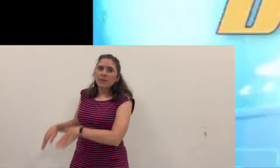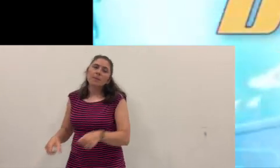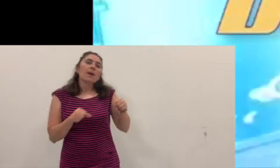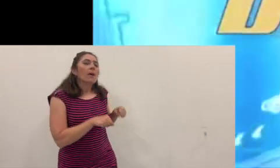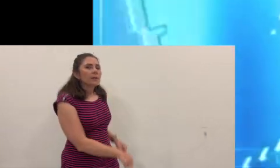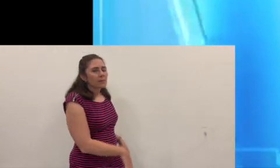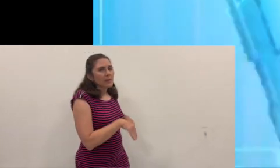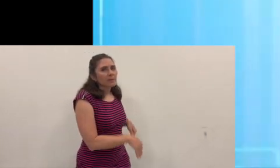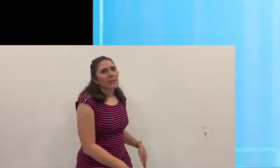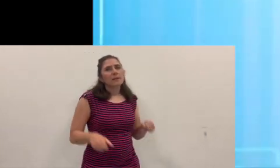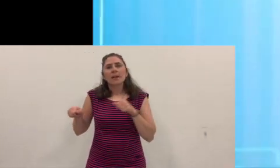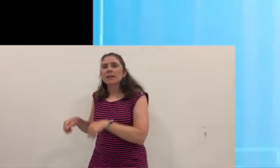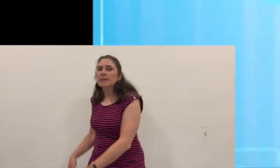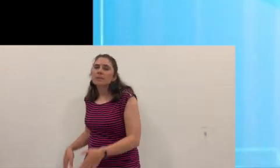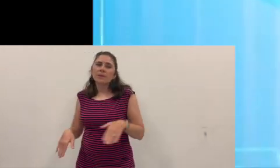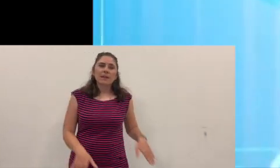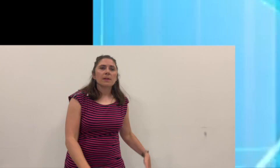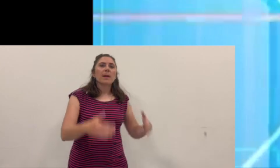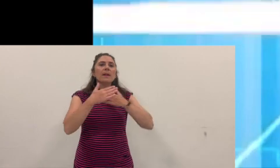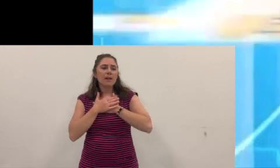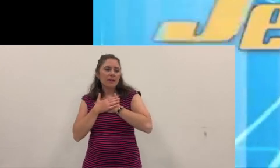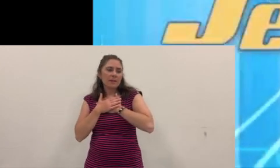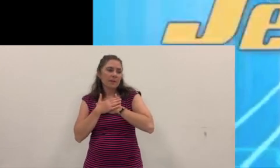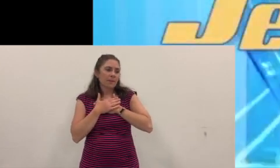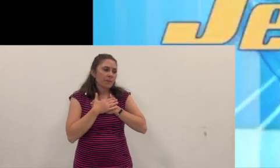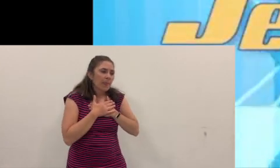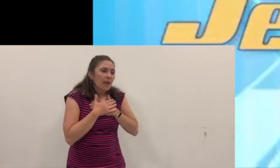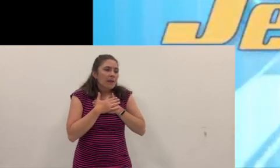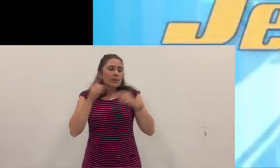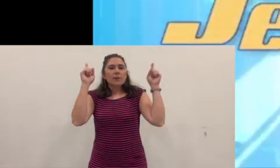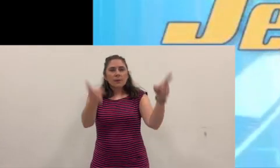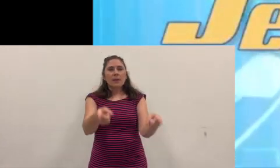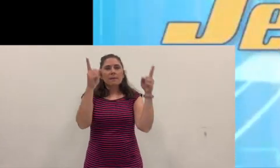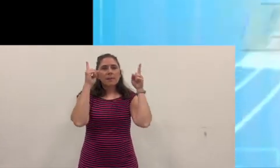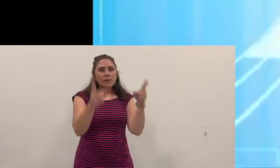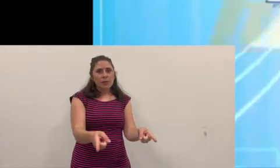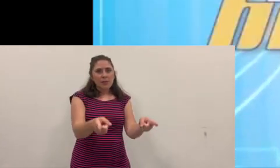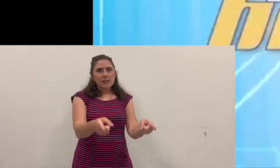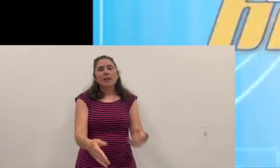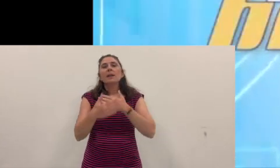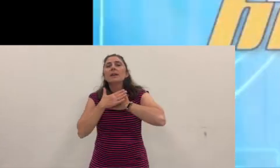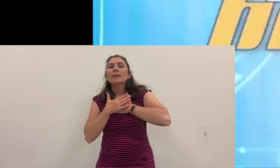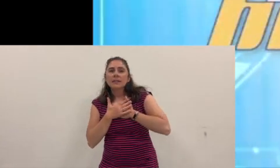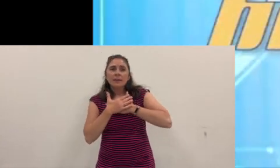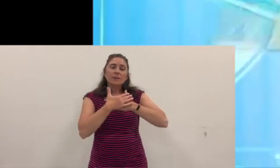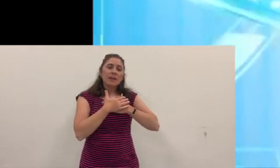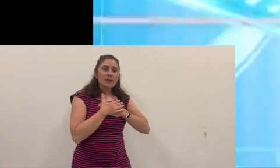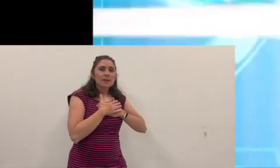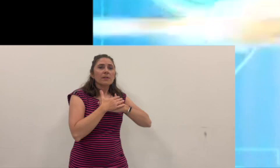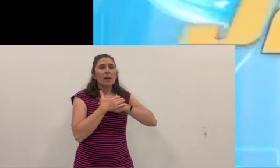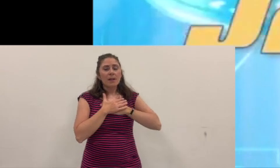all deep down, down. Deep down in my heart. Well, do you love your Jesus? Deep down in